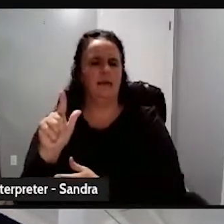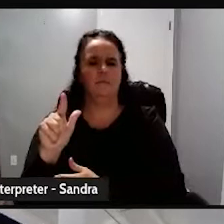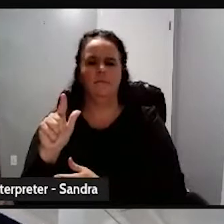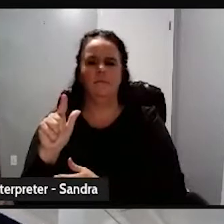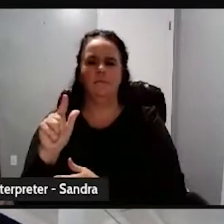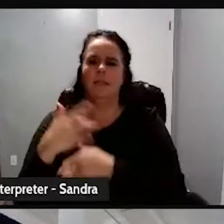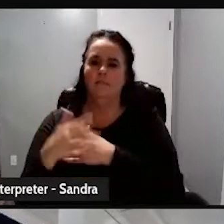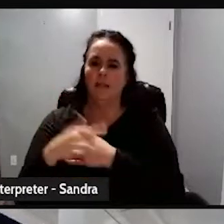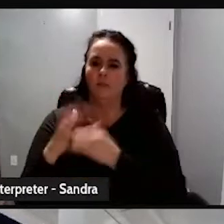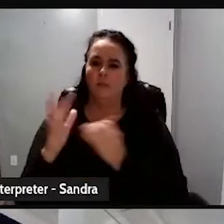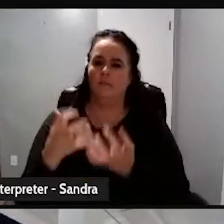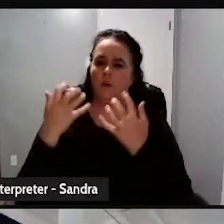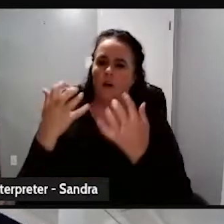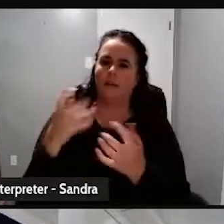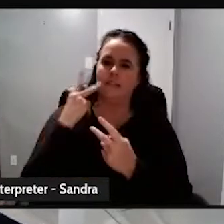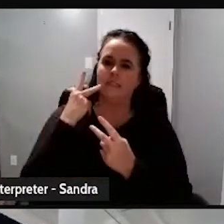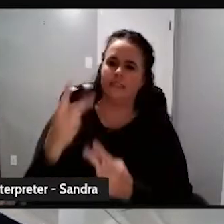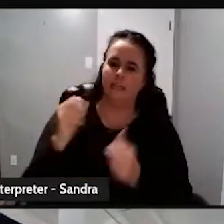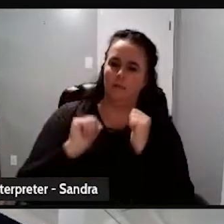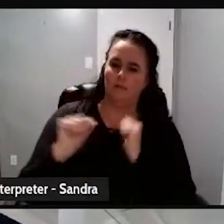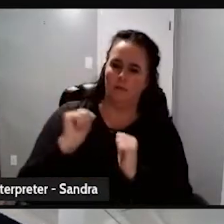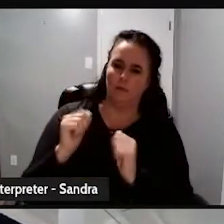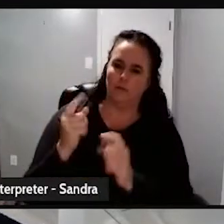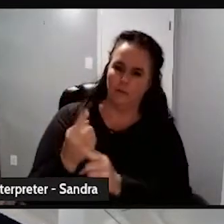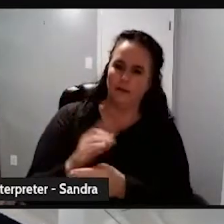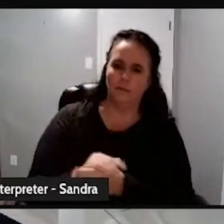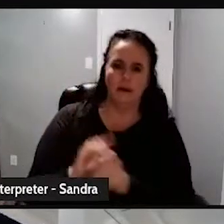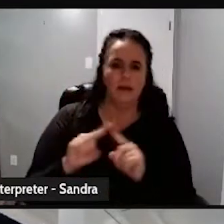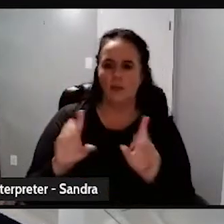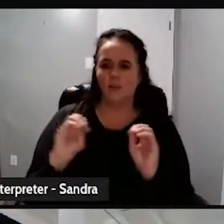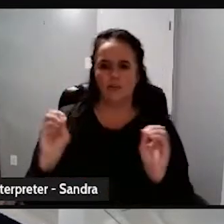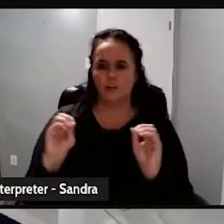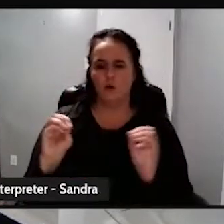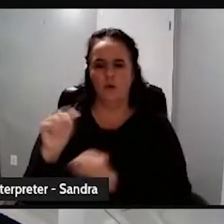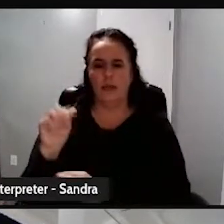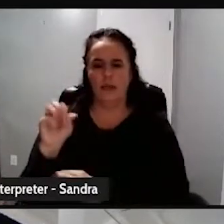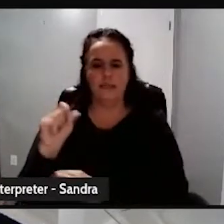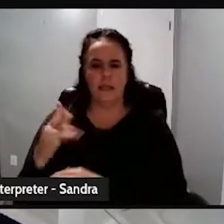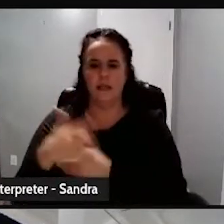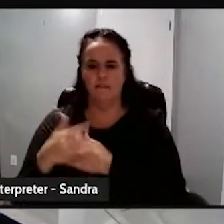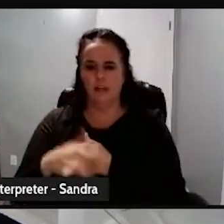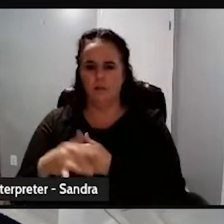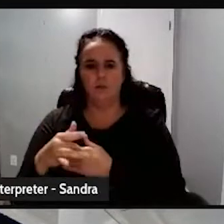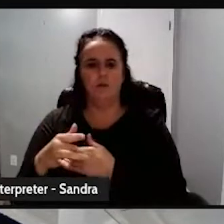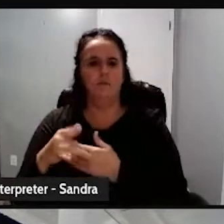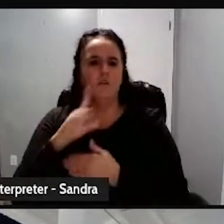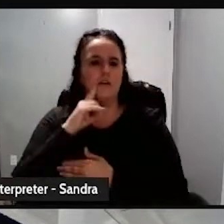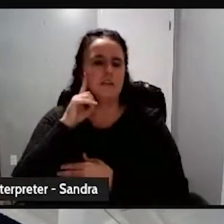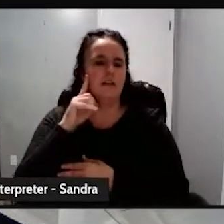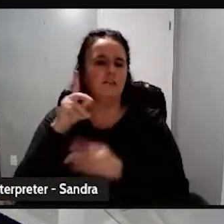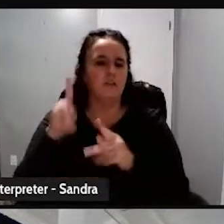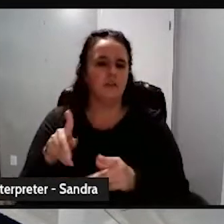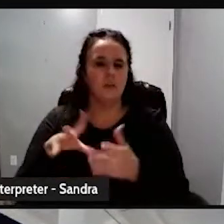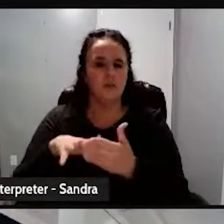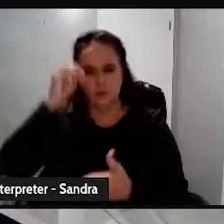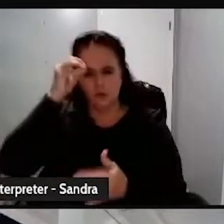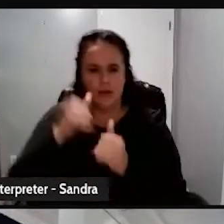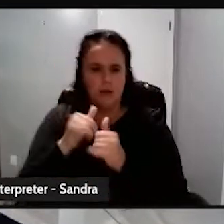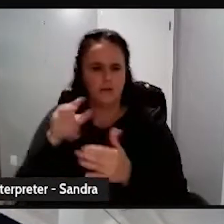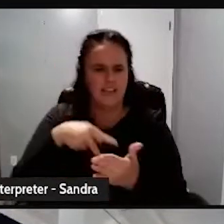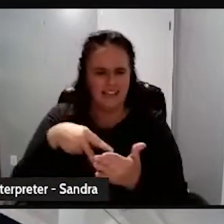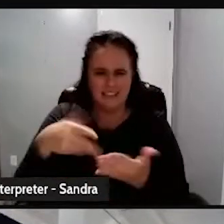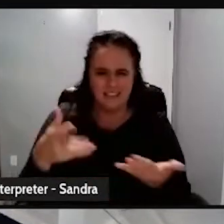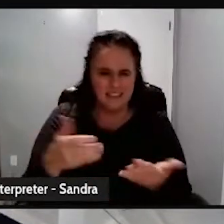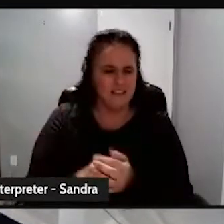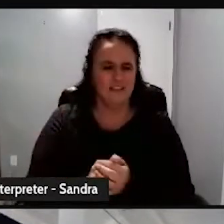for audiences to see a performance, but there's no ASL available for a deaf person to learn how to dance or